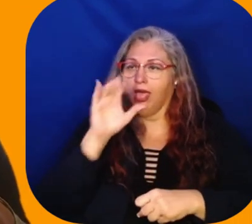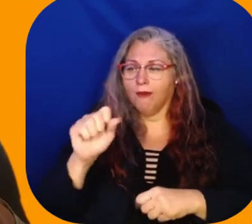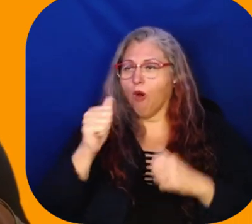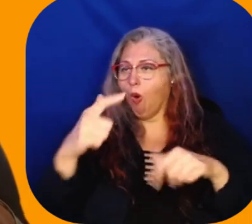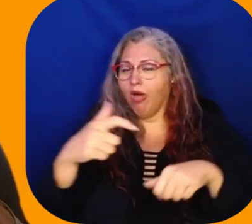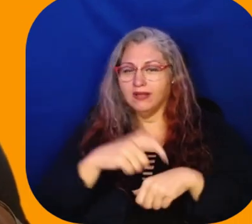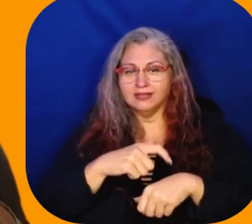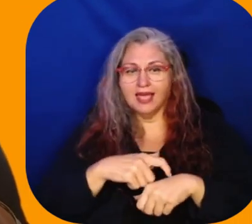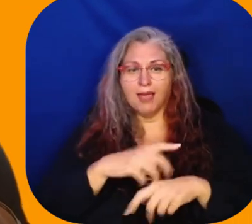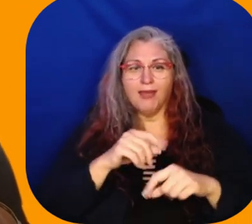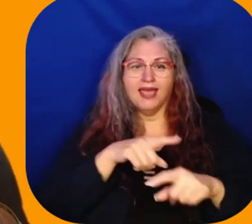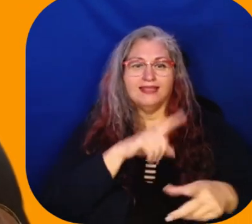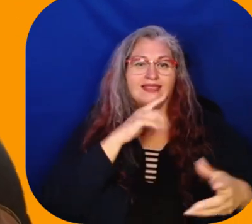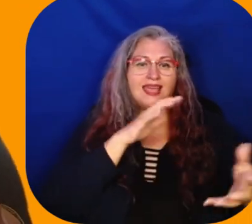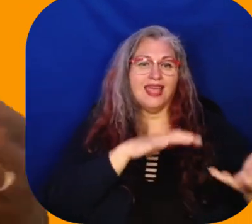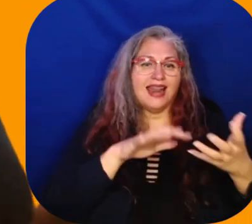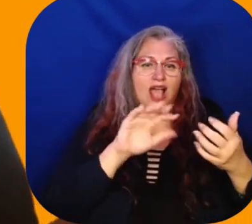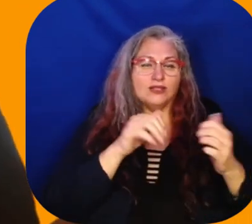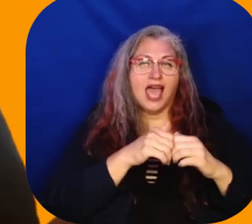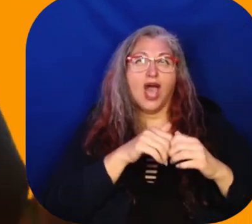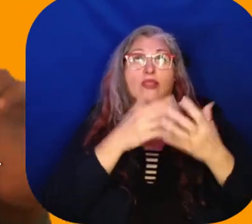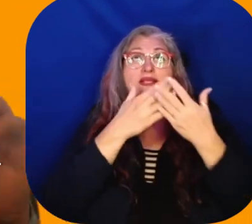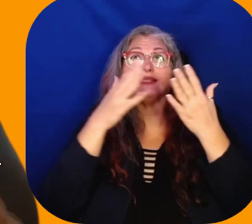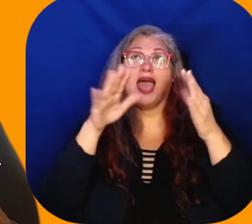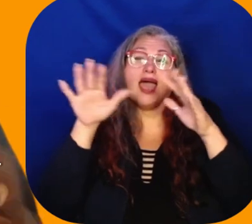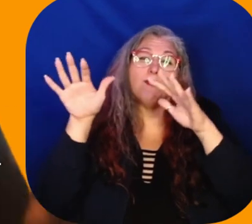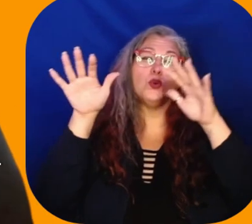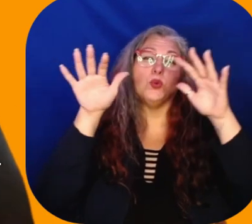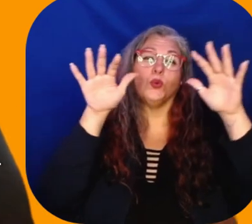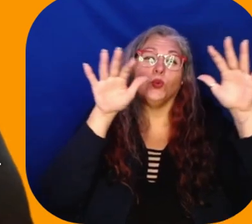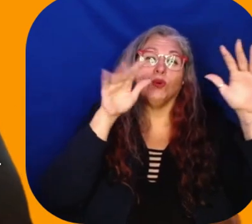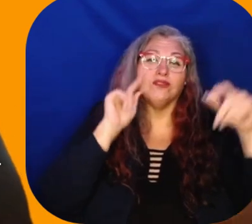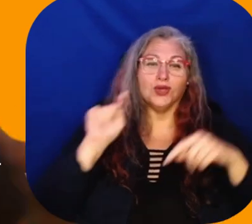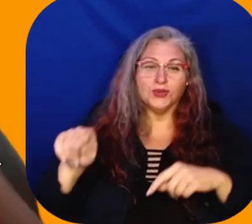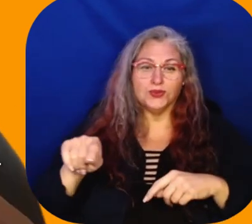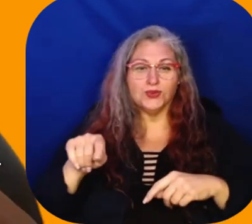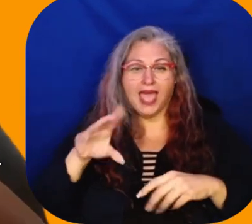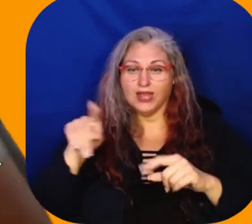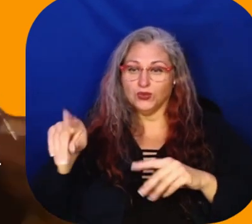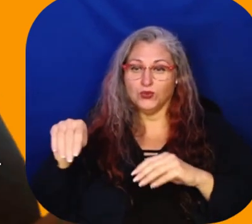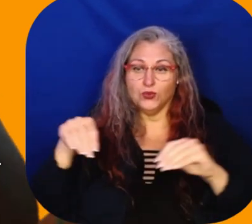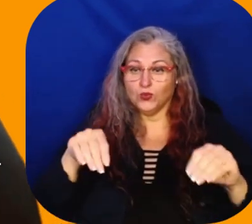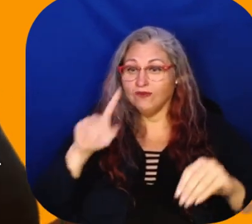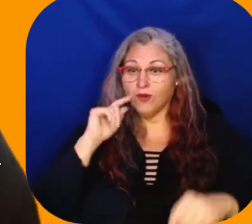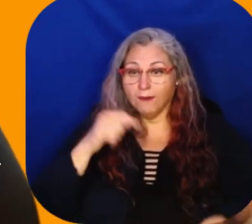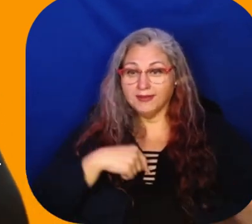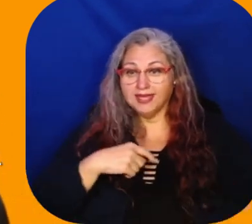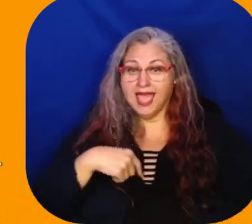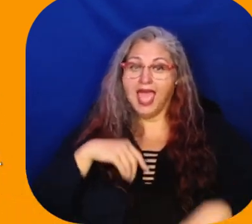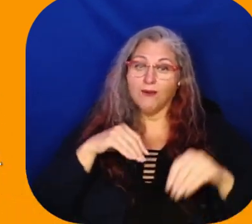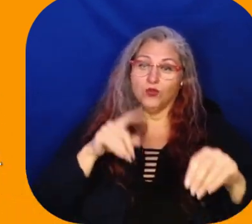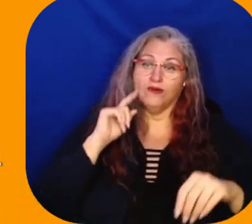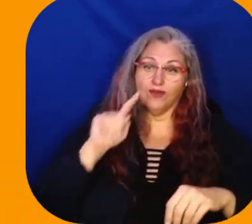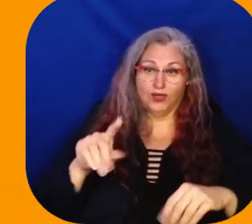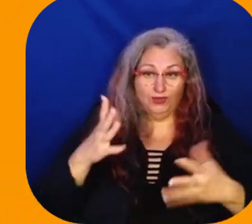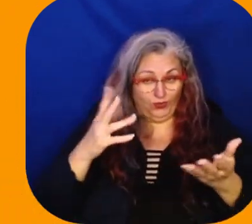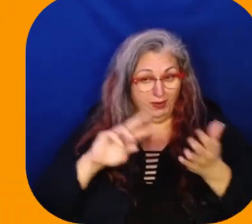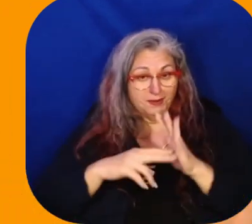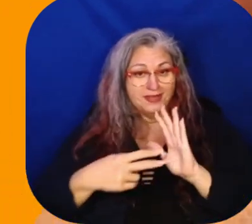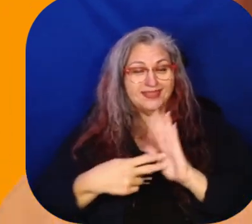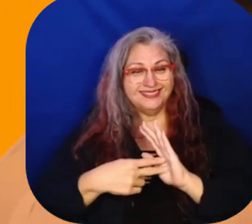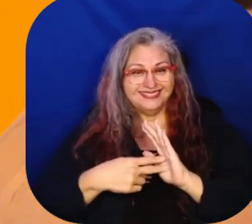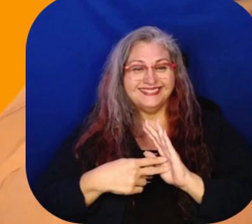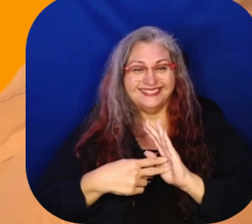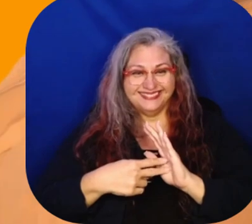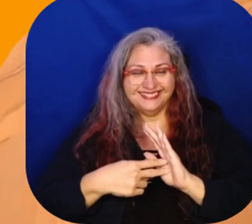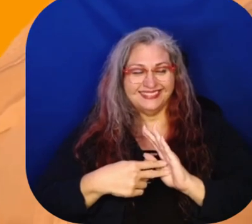clouds, the way the sky moves for you, and you moving for me, and I'm moving for you. You know what I'm saying?